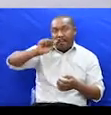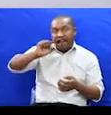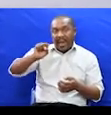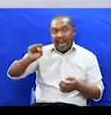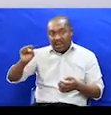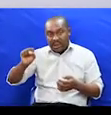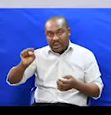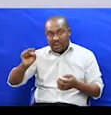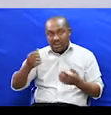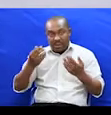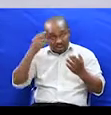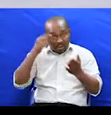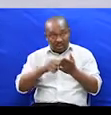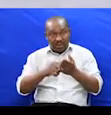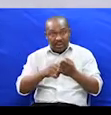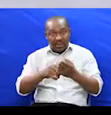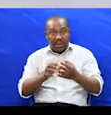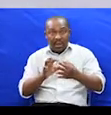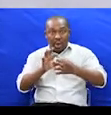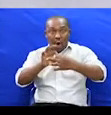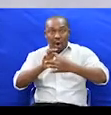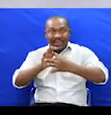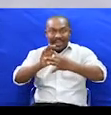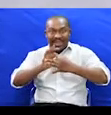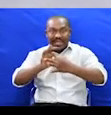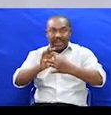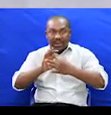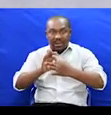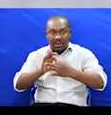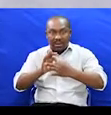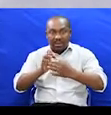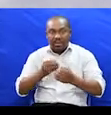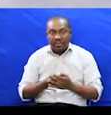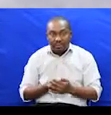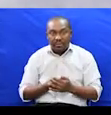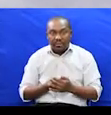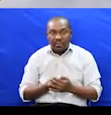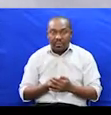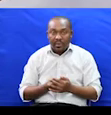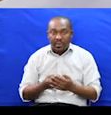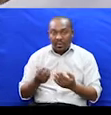mass of the atom, was concentrated at the